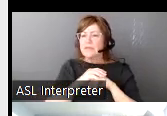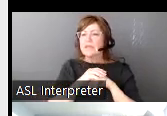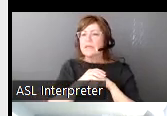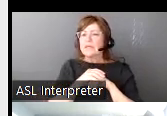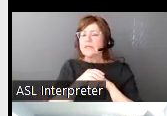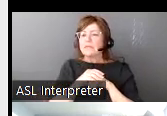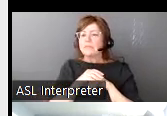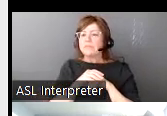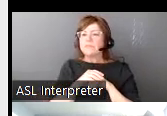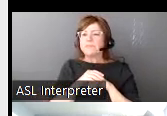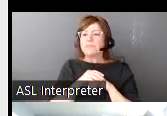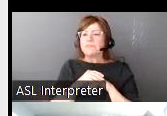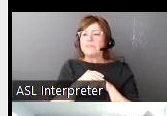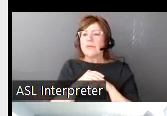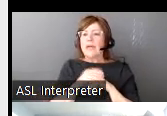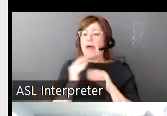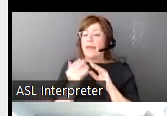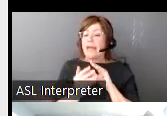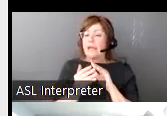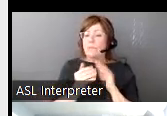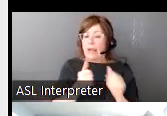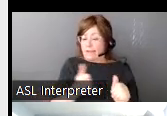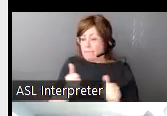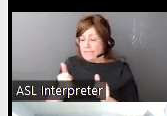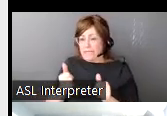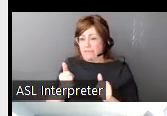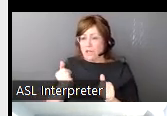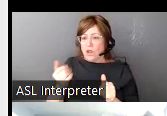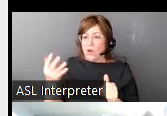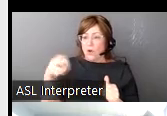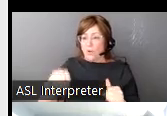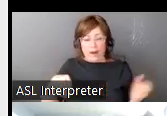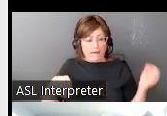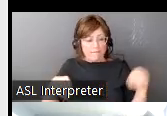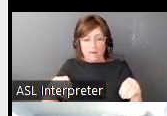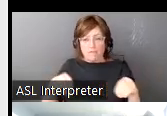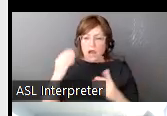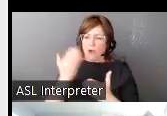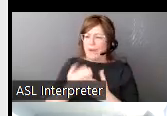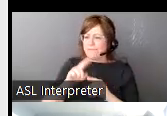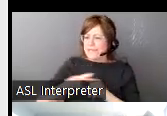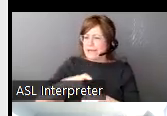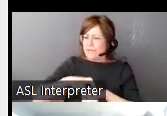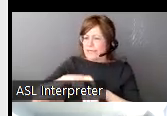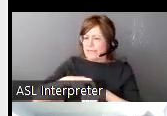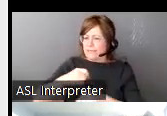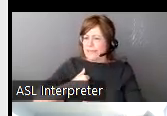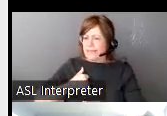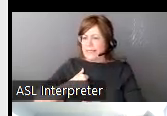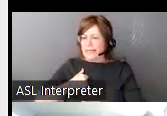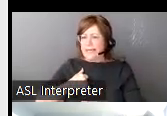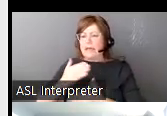profile of the immigrants, they came in at different stages, and you know, like before